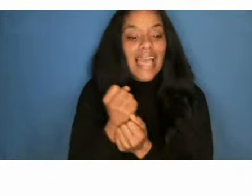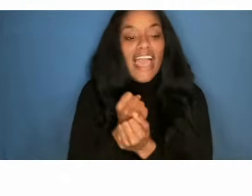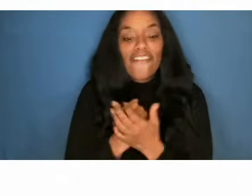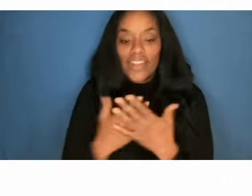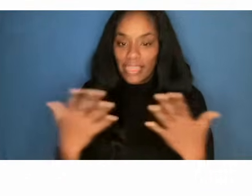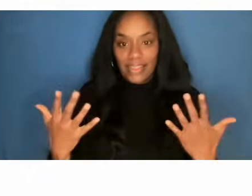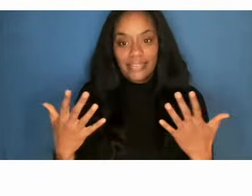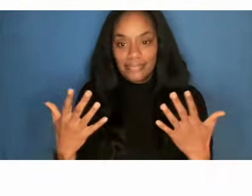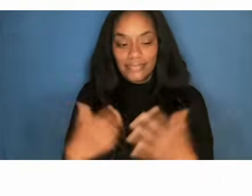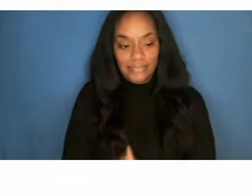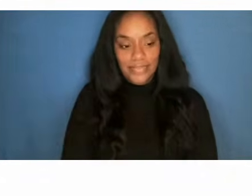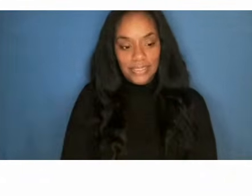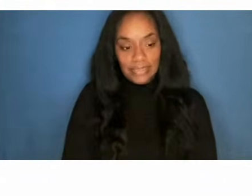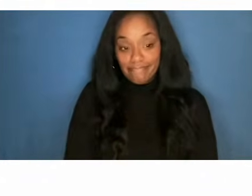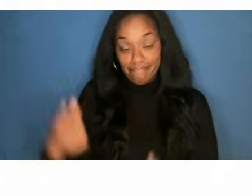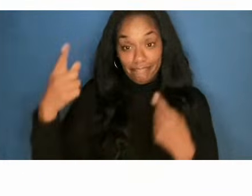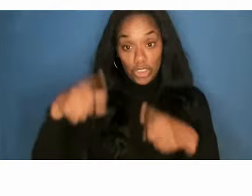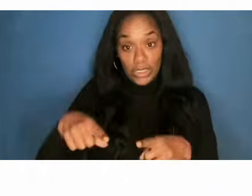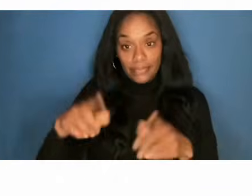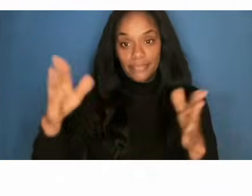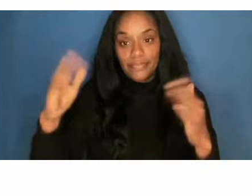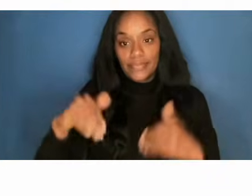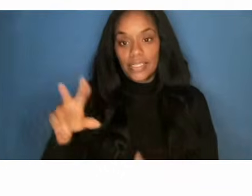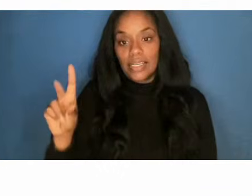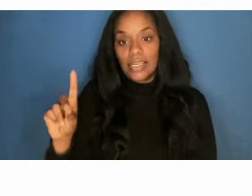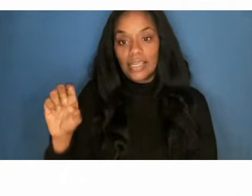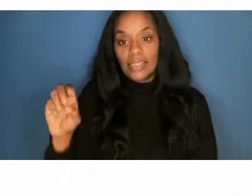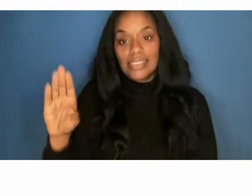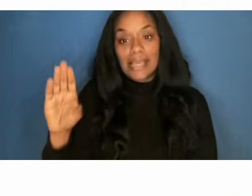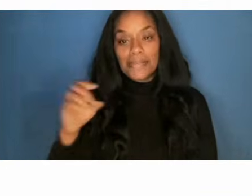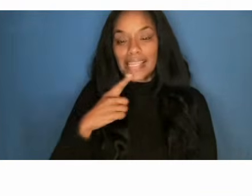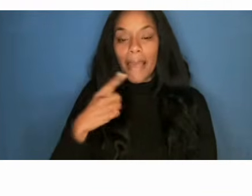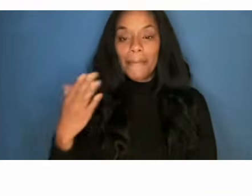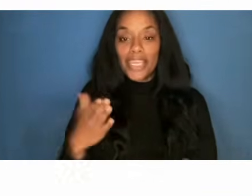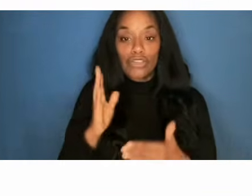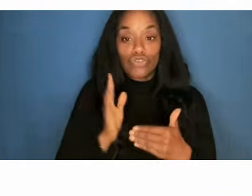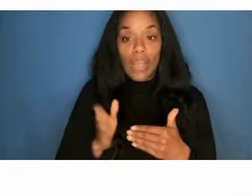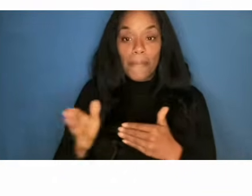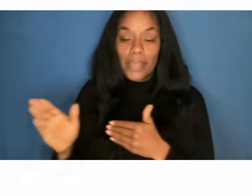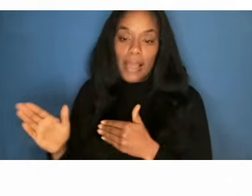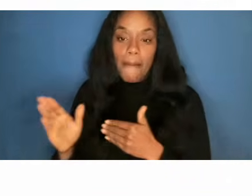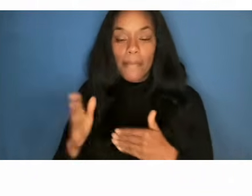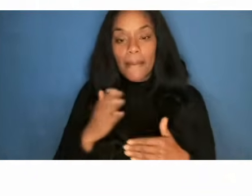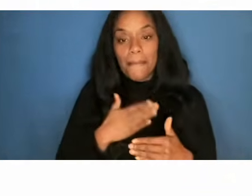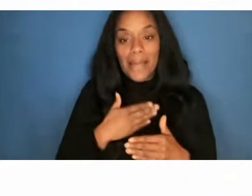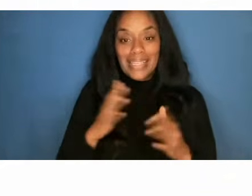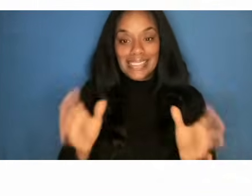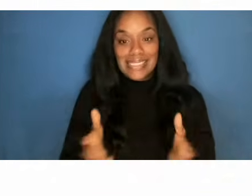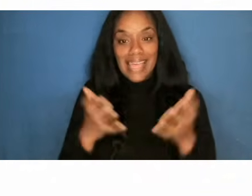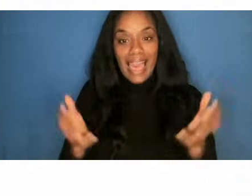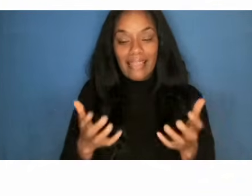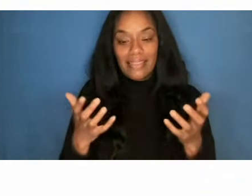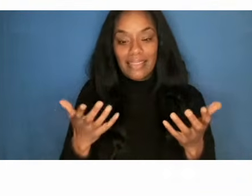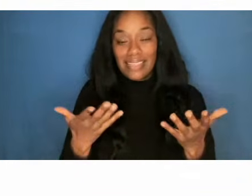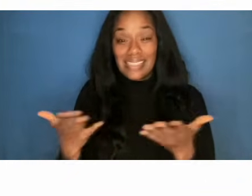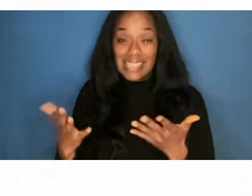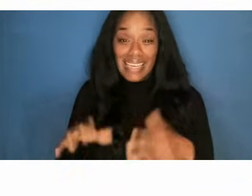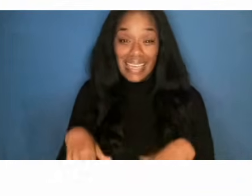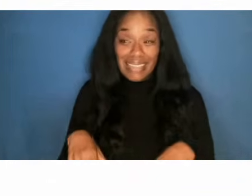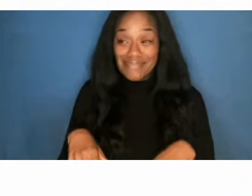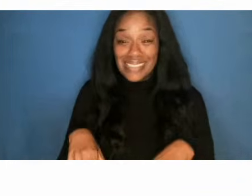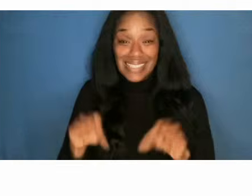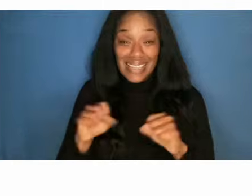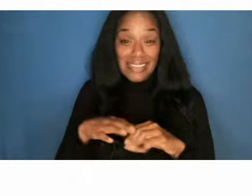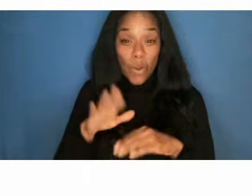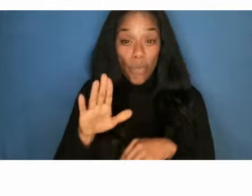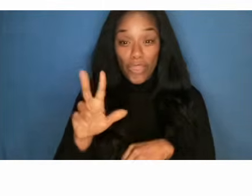with that. Debbie says I'm here chopping up my ingredients for a salad, and it can take me over